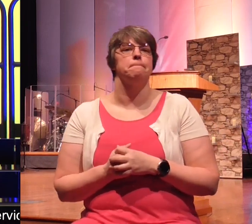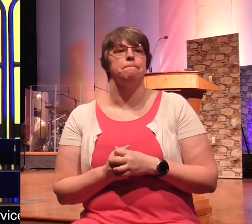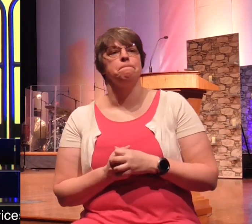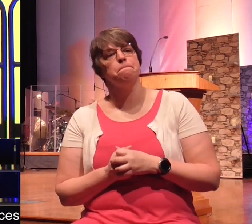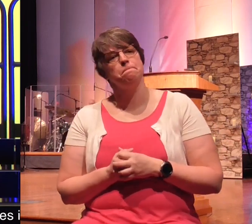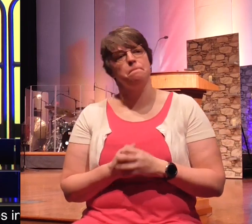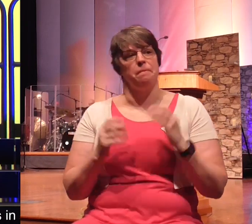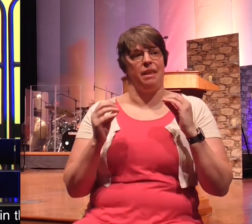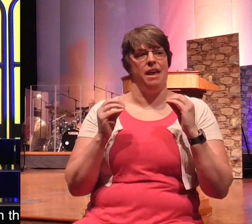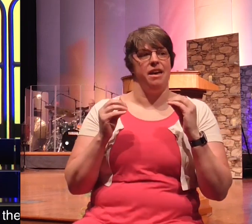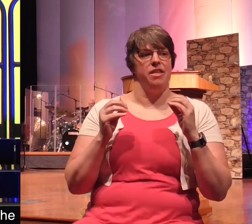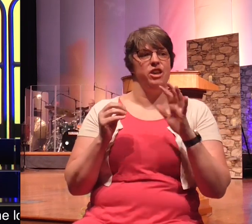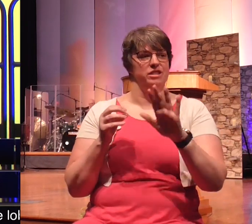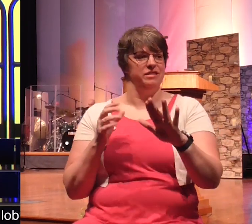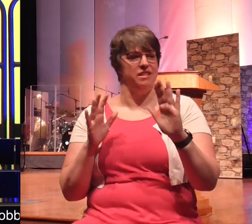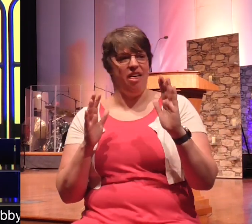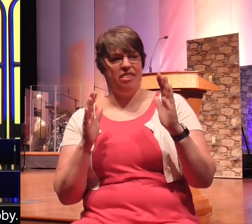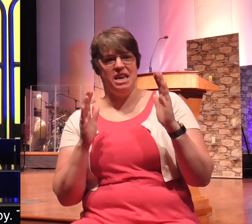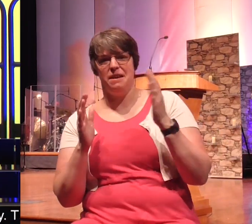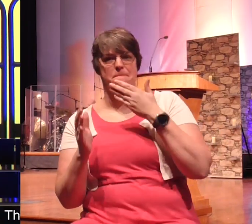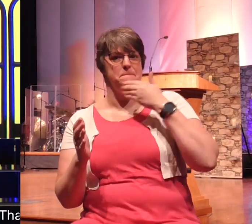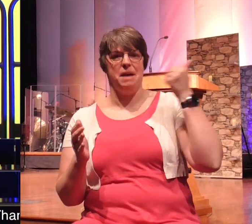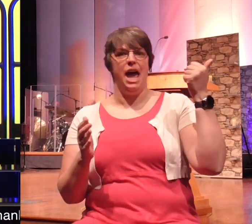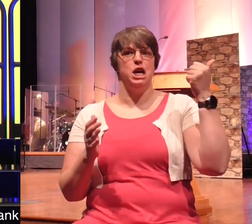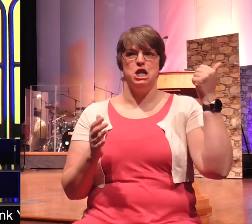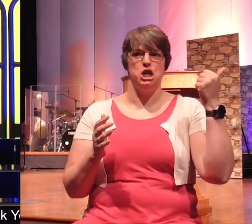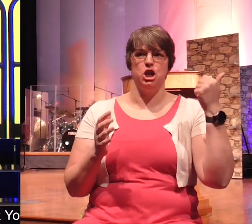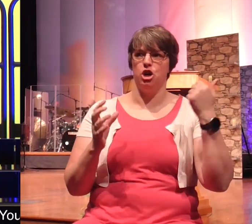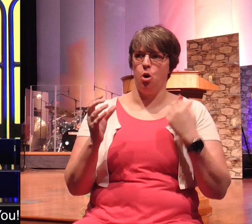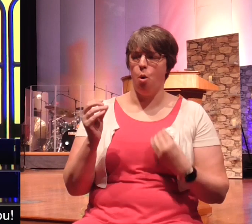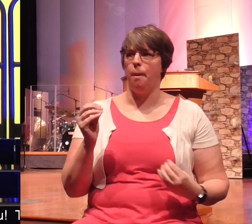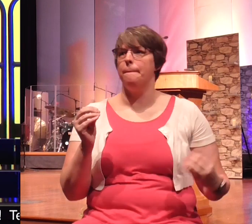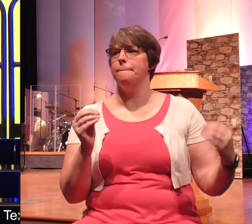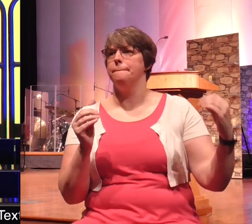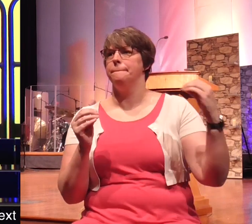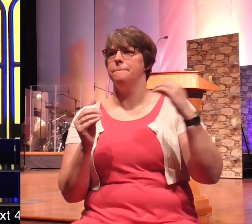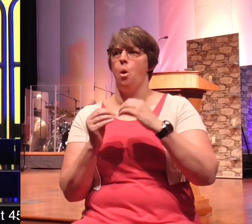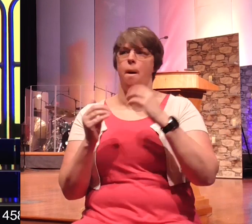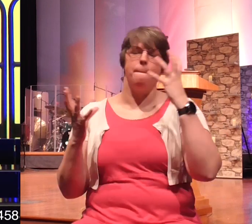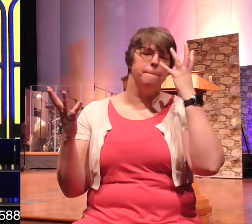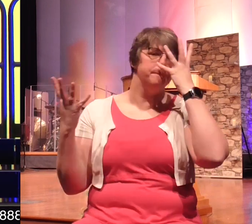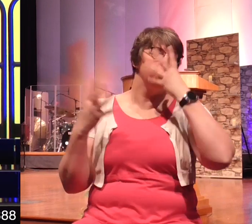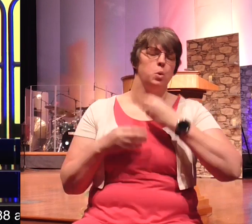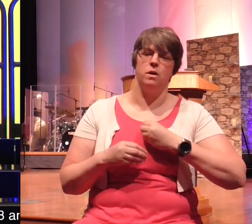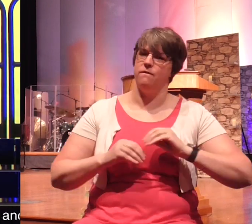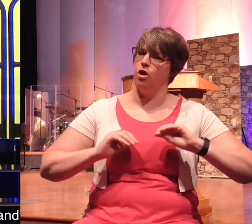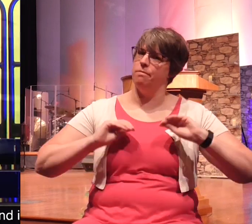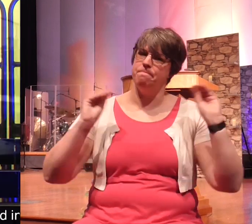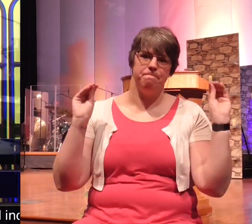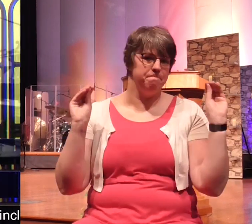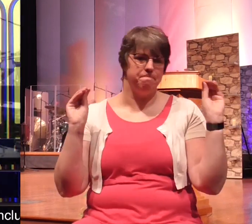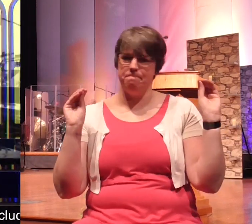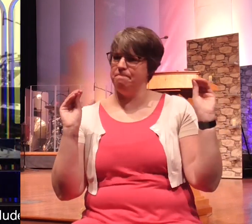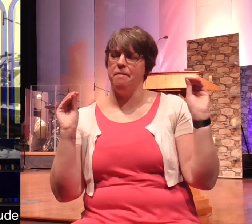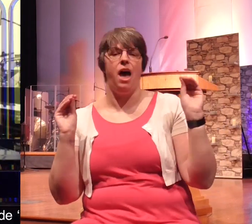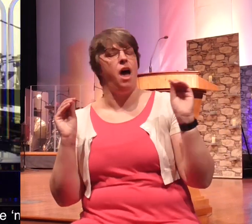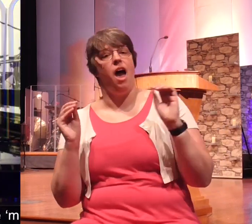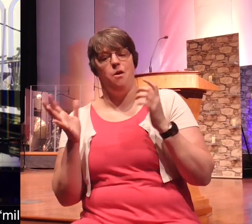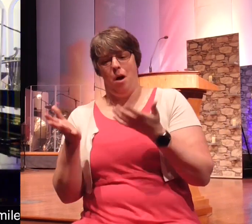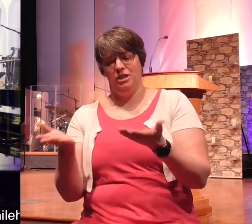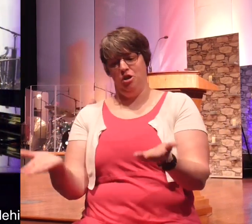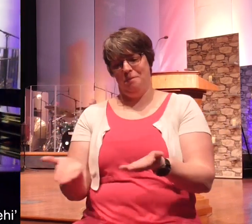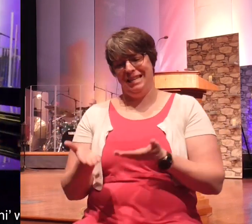There's nothing greater or more beautiful to be